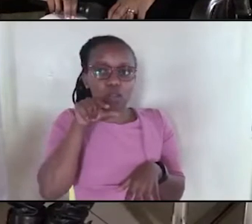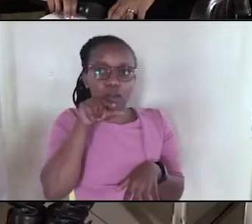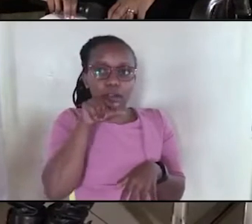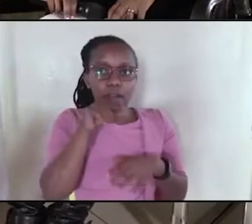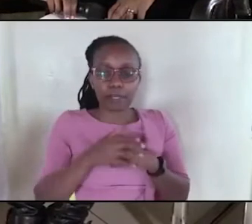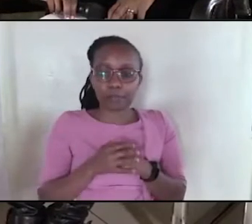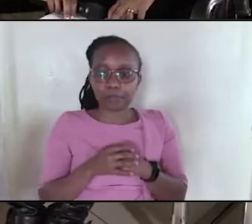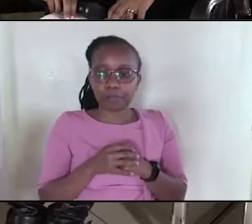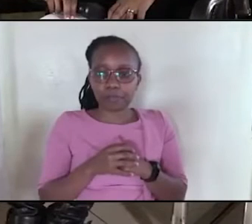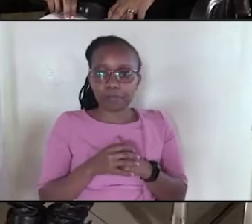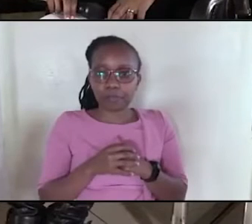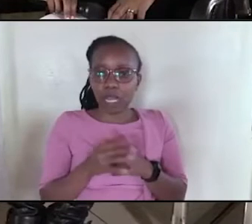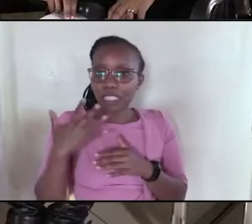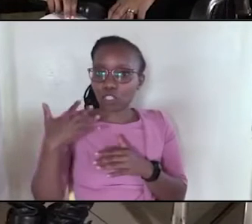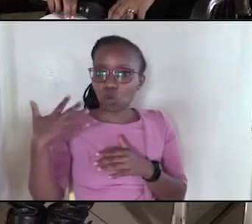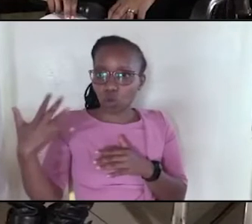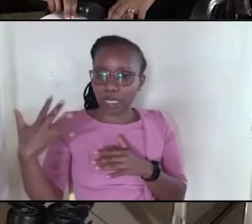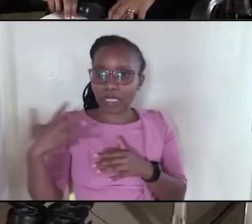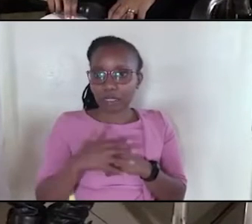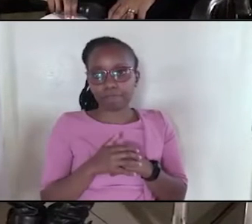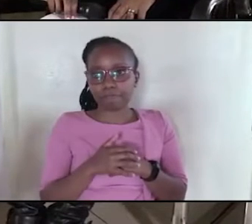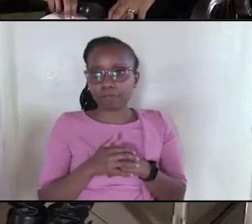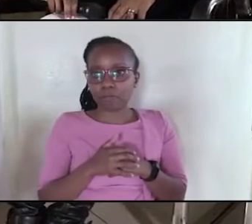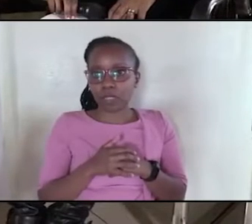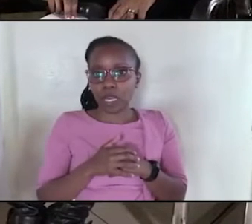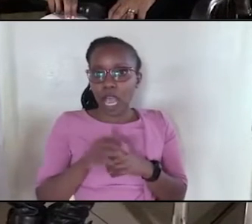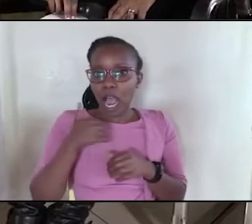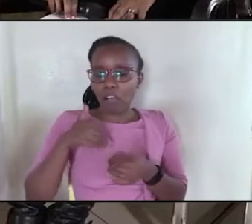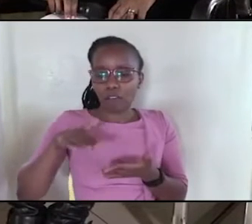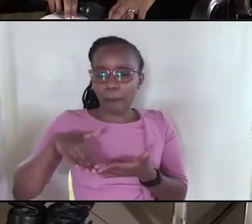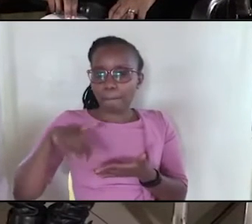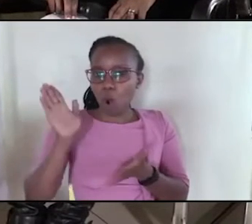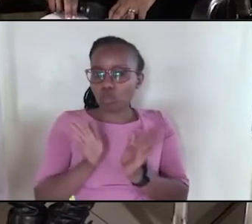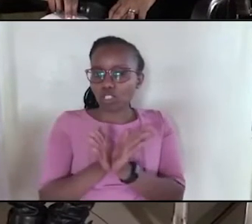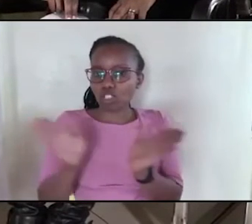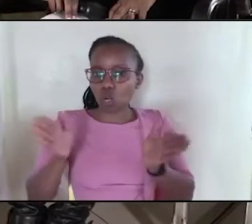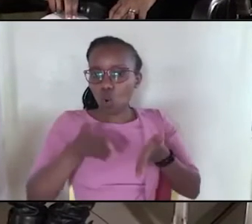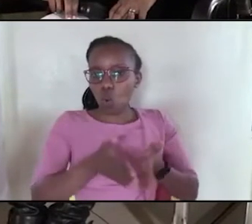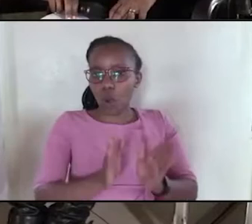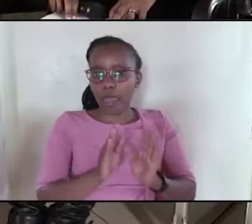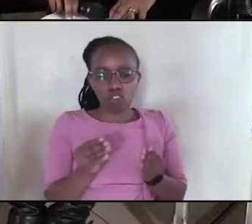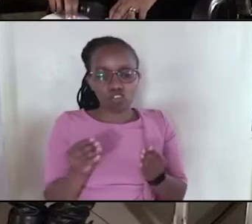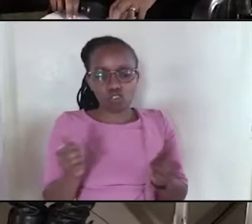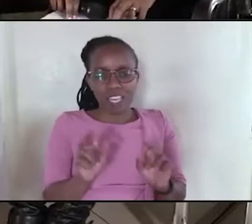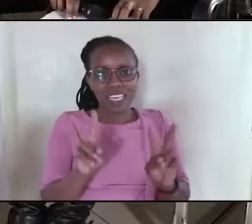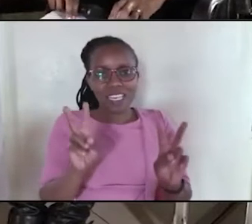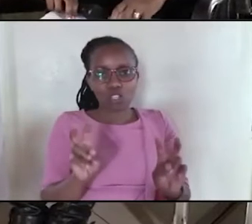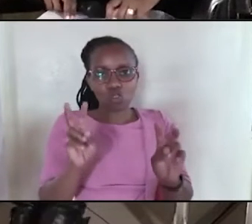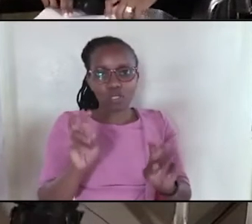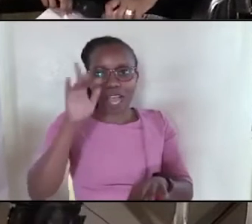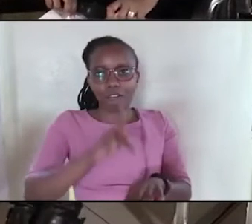as we're even going through documents to come up with a more robust way of dealing with issues that